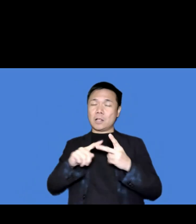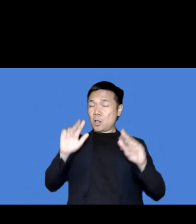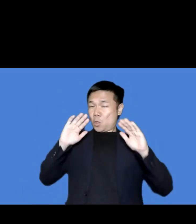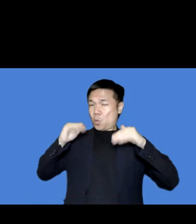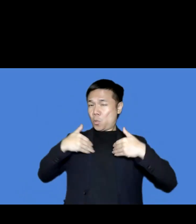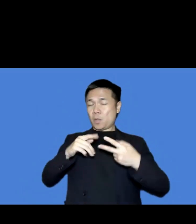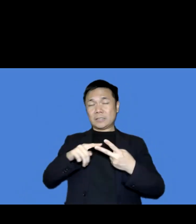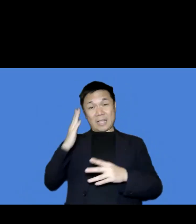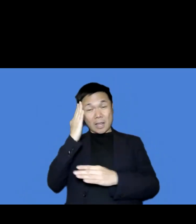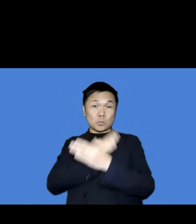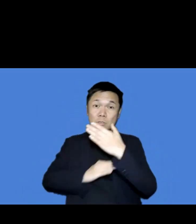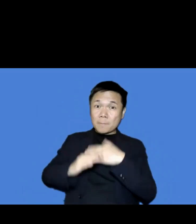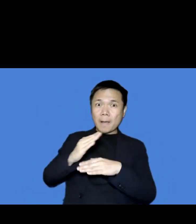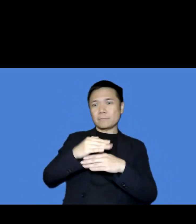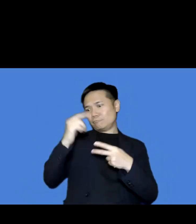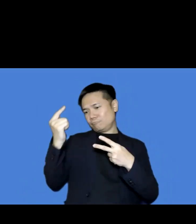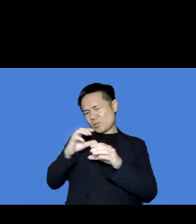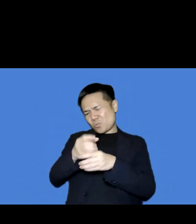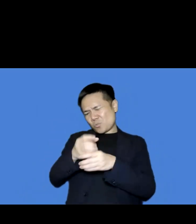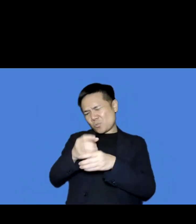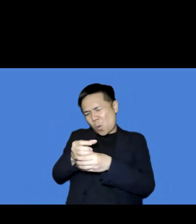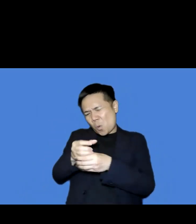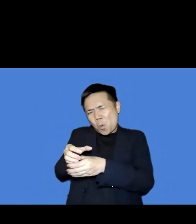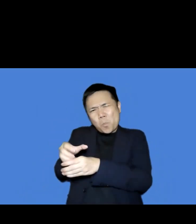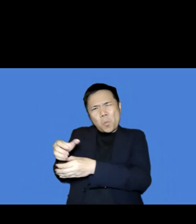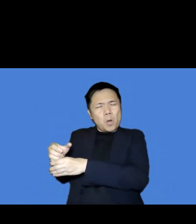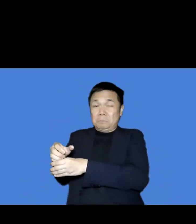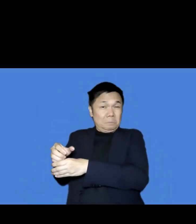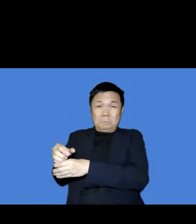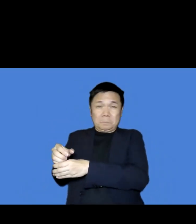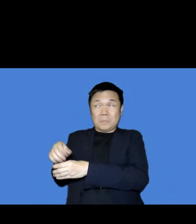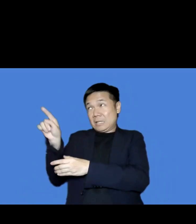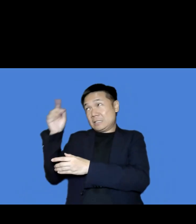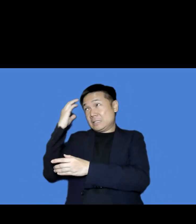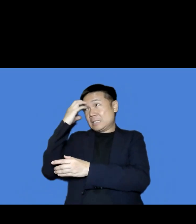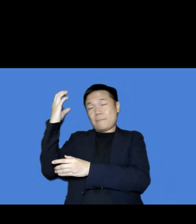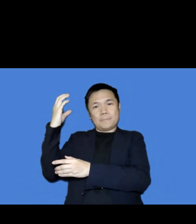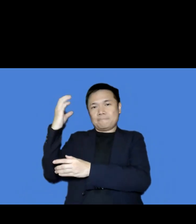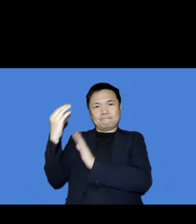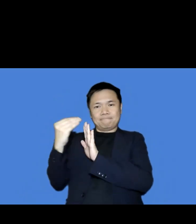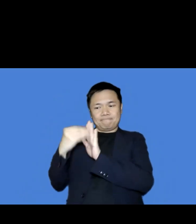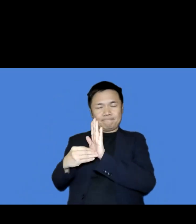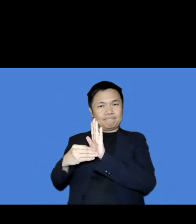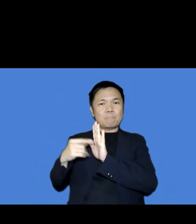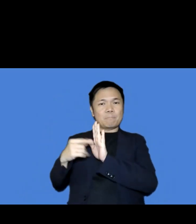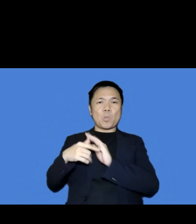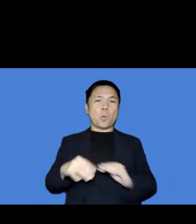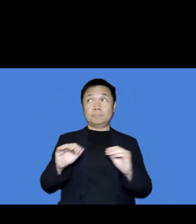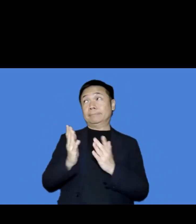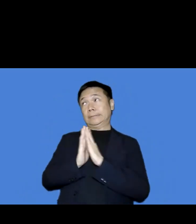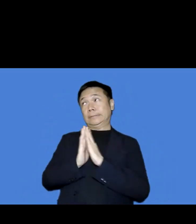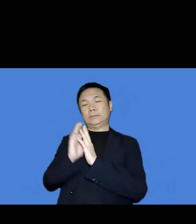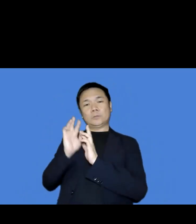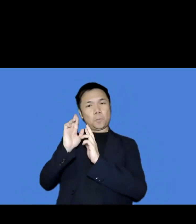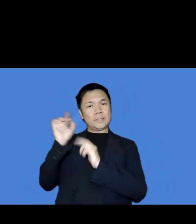including autism, intellectual, deafblind, and other severe disabilities. So that could be another commitment